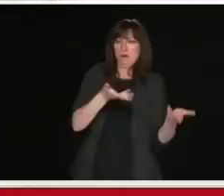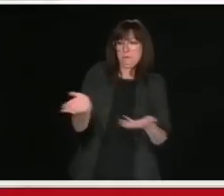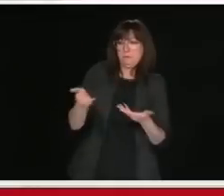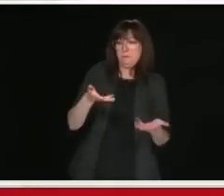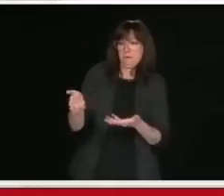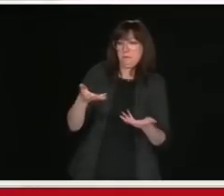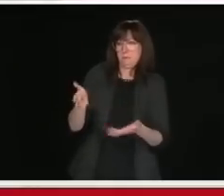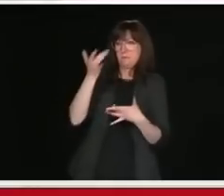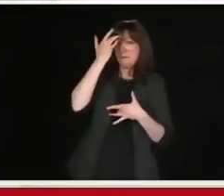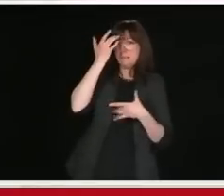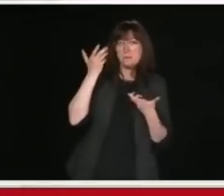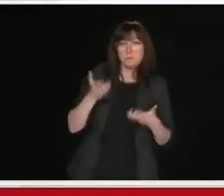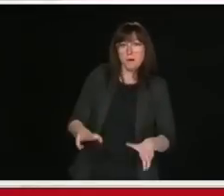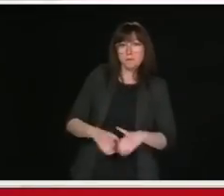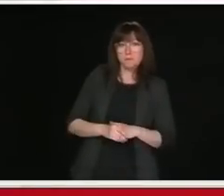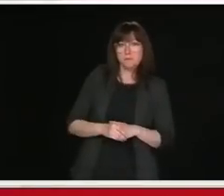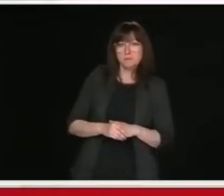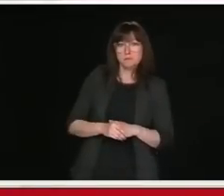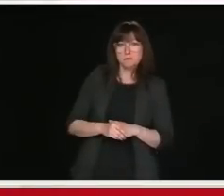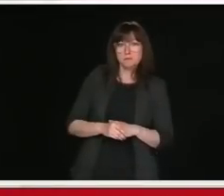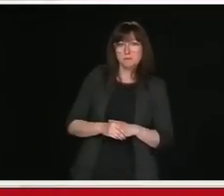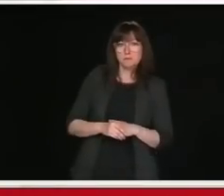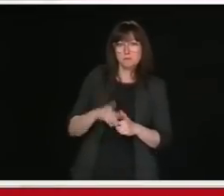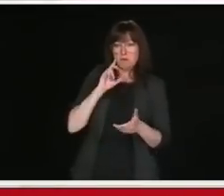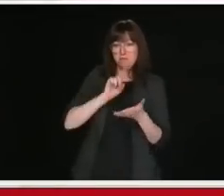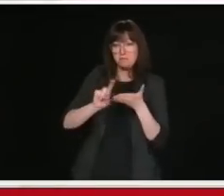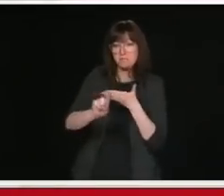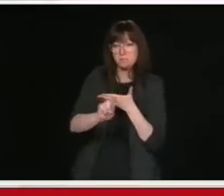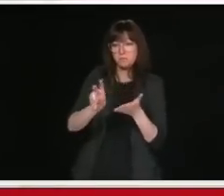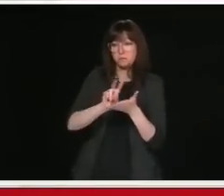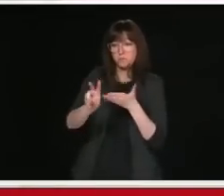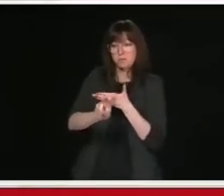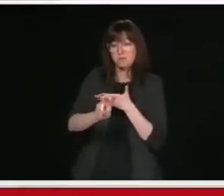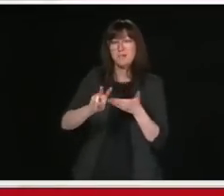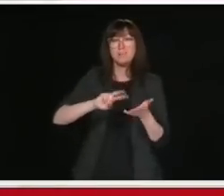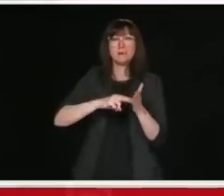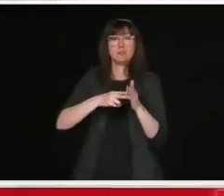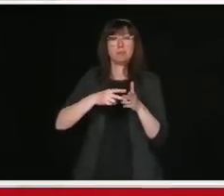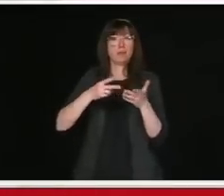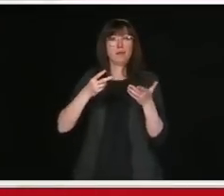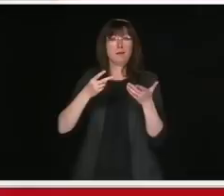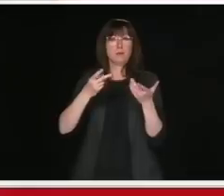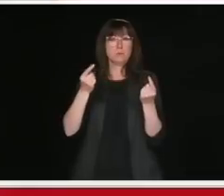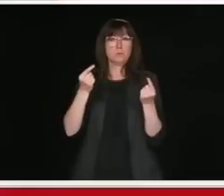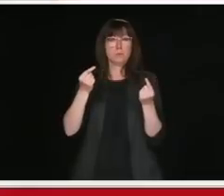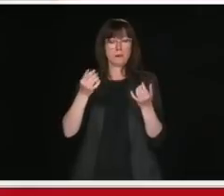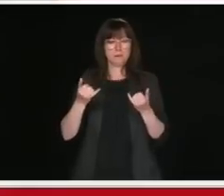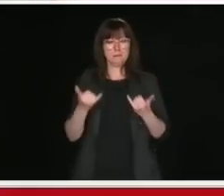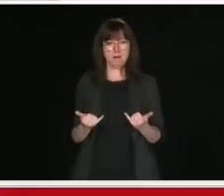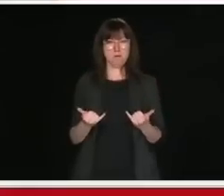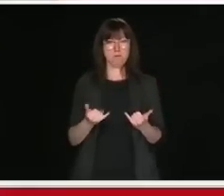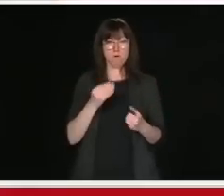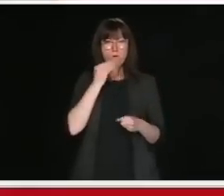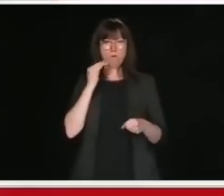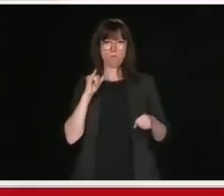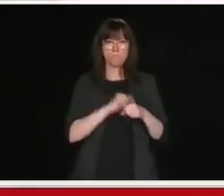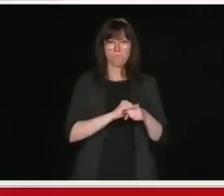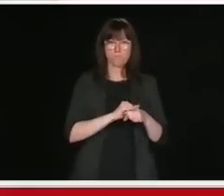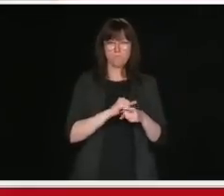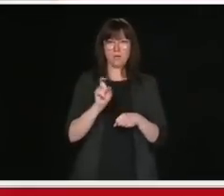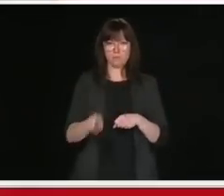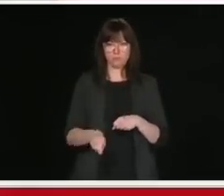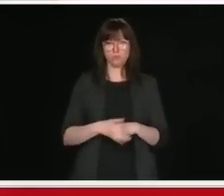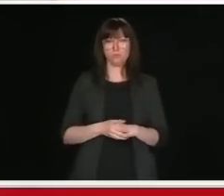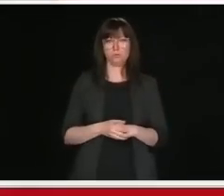in the coming weeks, we need to make the right choices, and we need to make them now. Our public health care system is